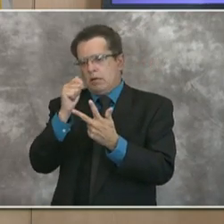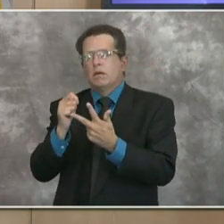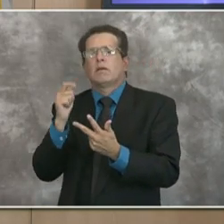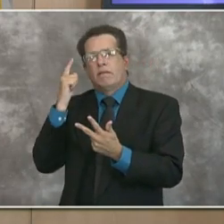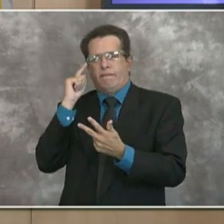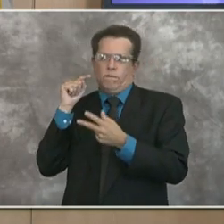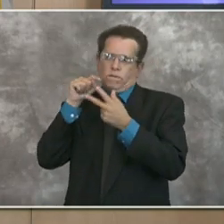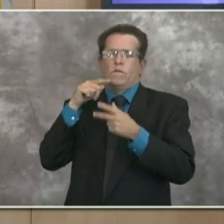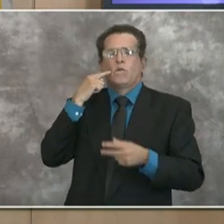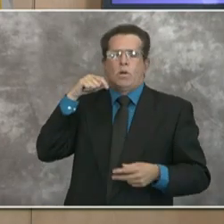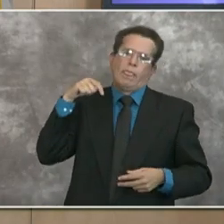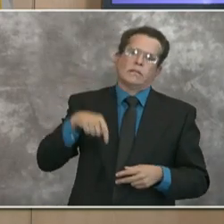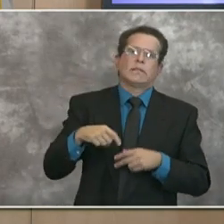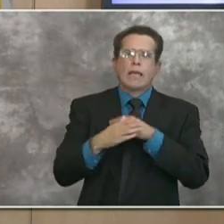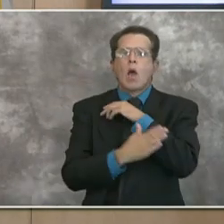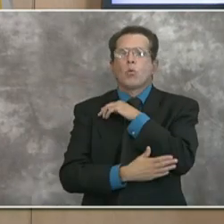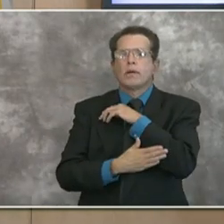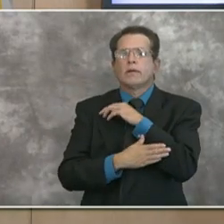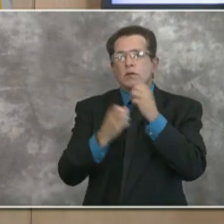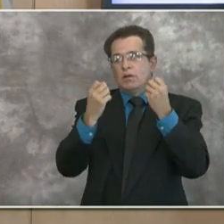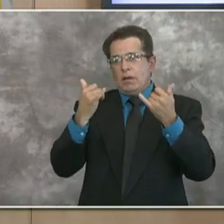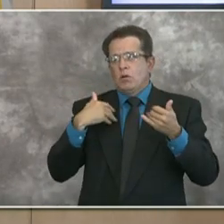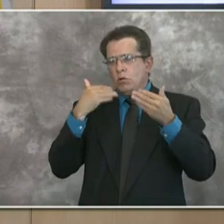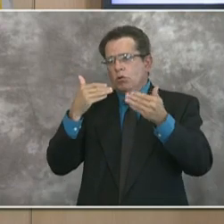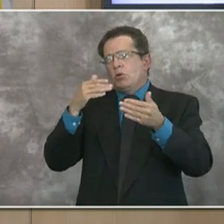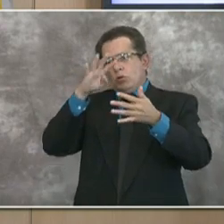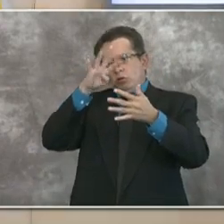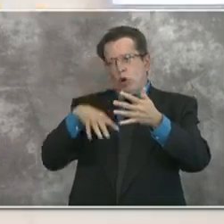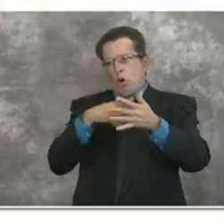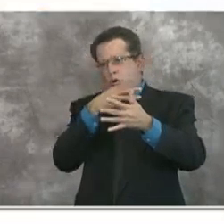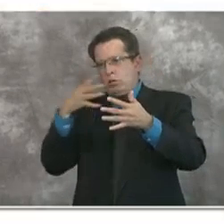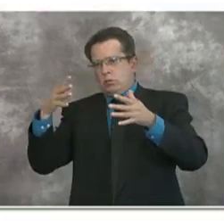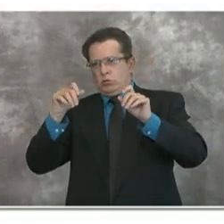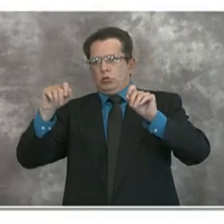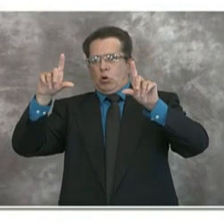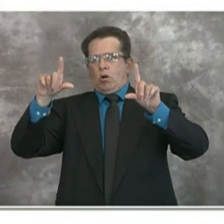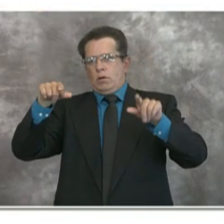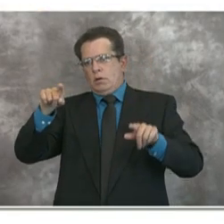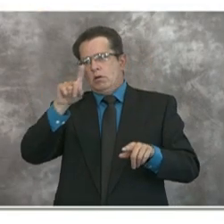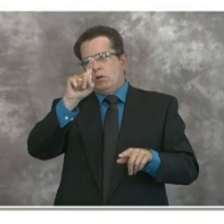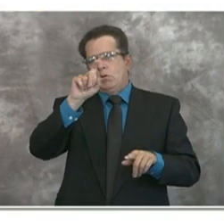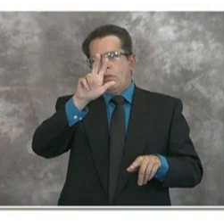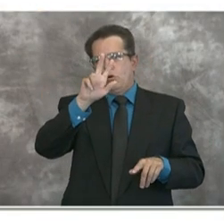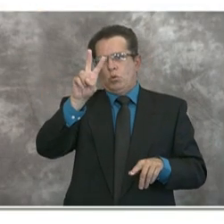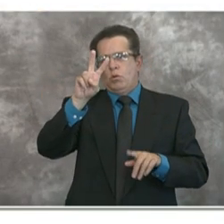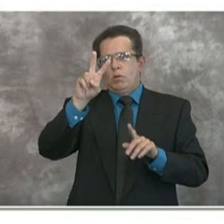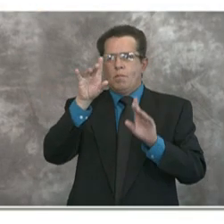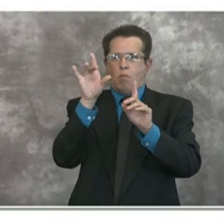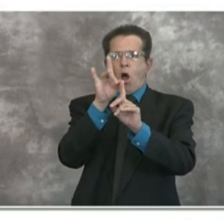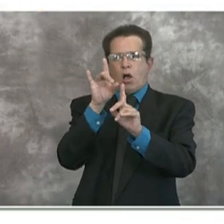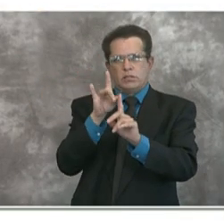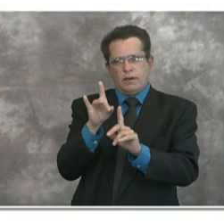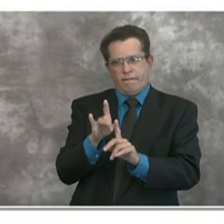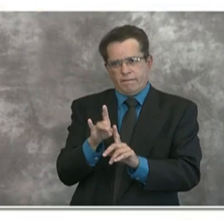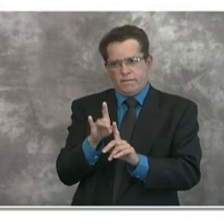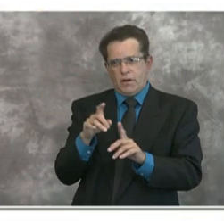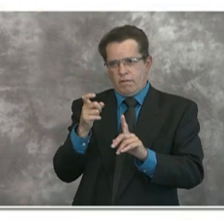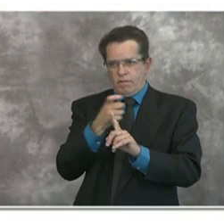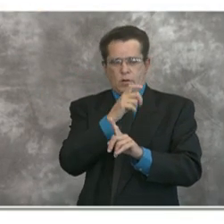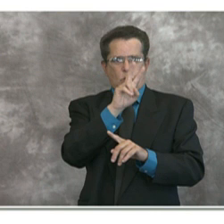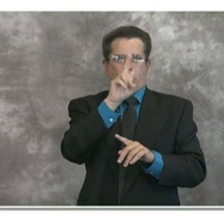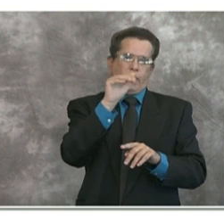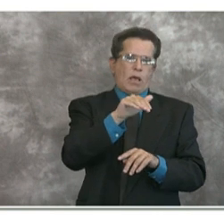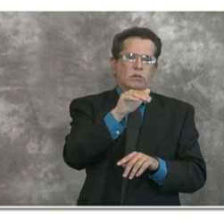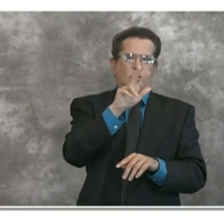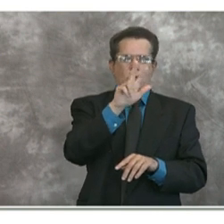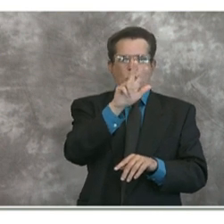county. With that, we'll jump quickly into our charts. Today, we're reporting 132 positive tests out of